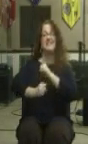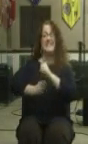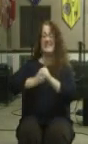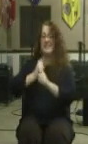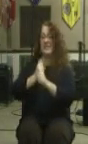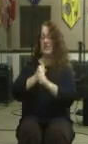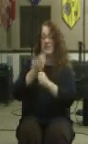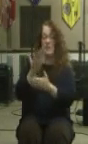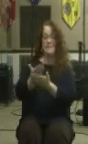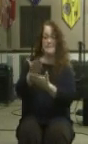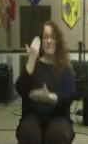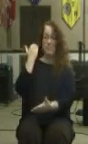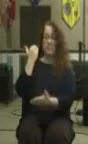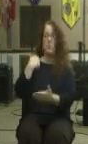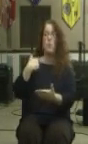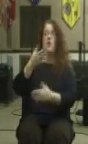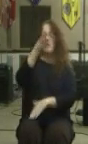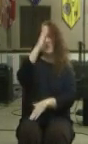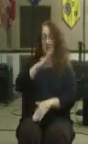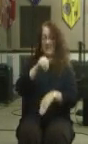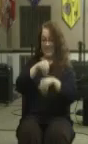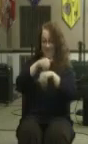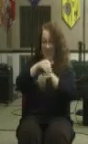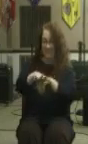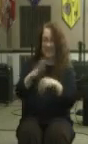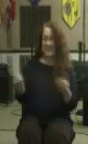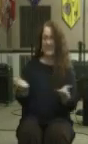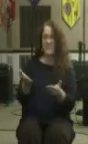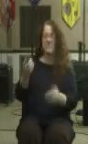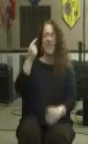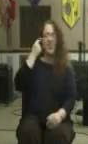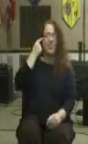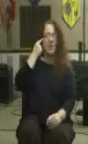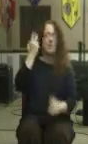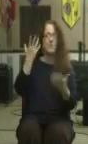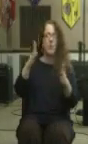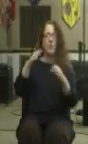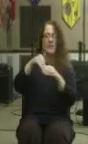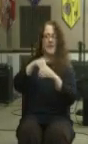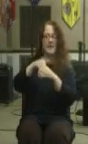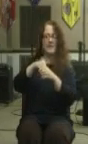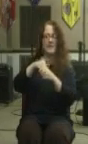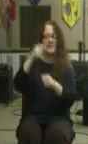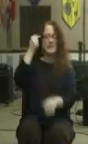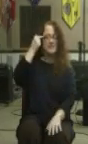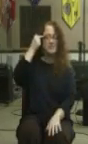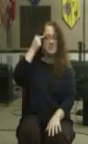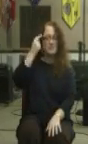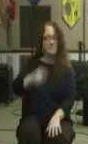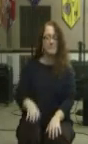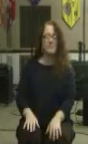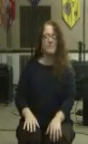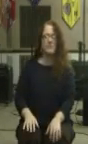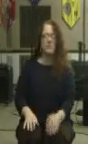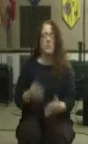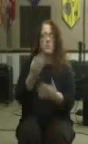It was years before God sent us here. But notice the thought was already